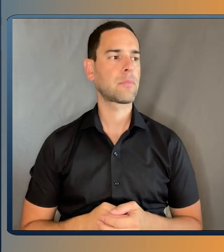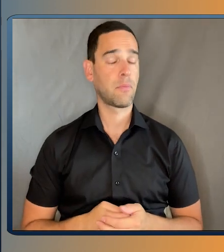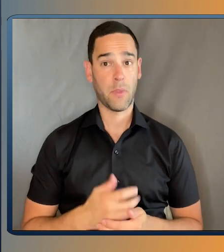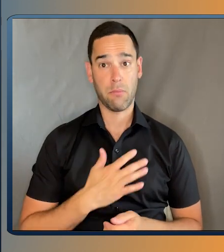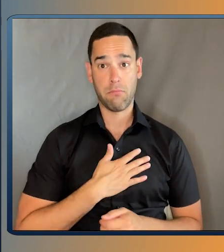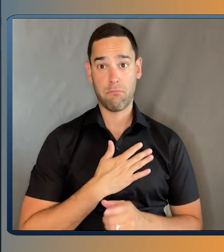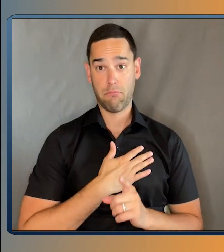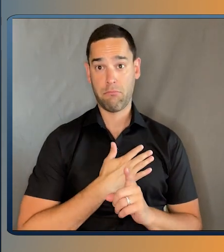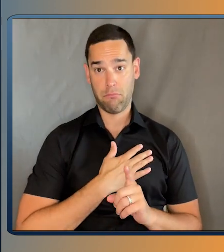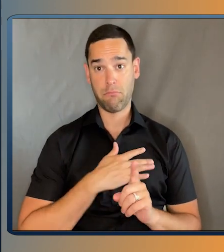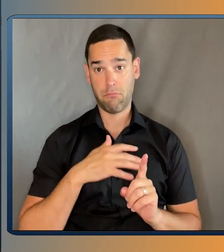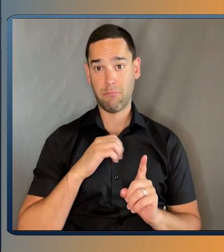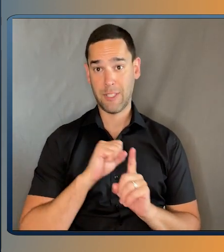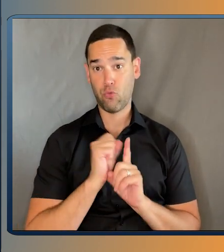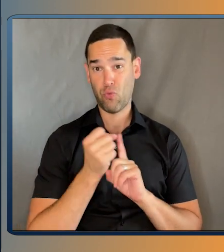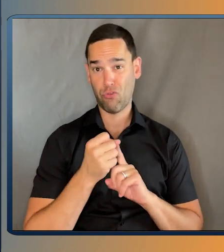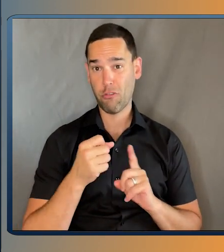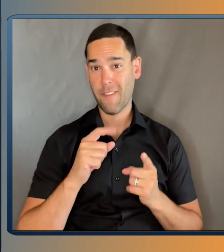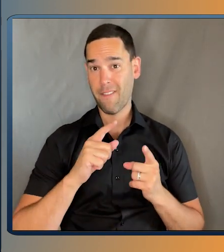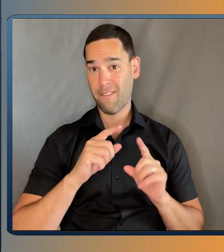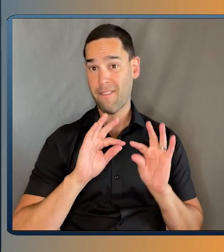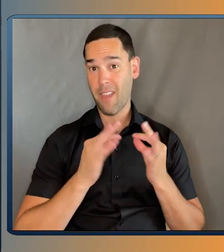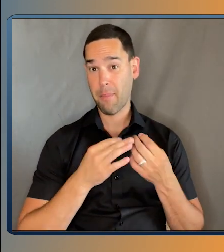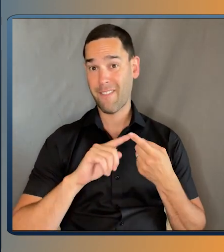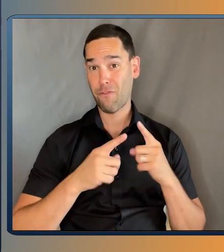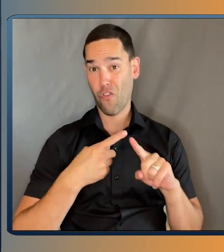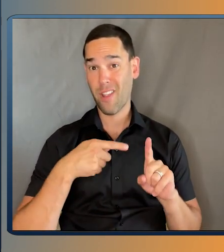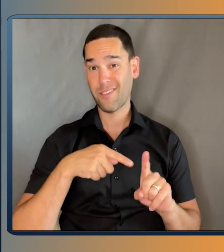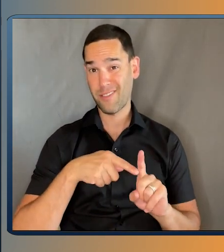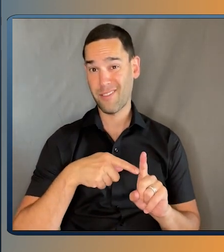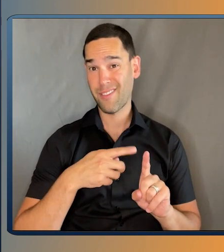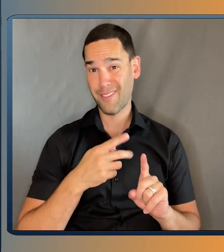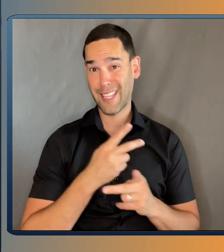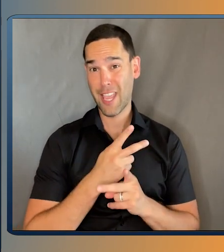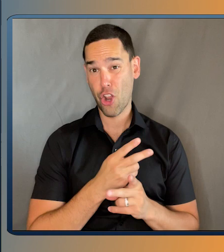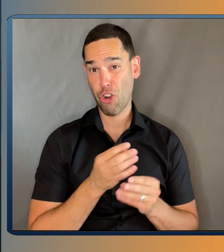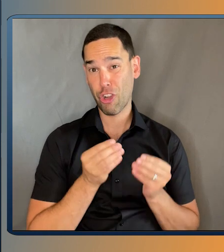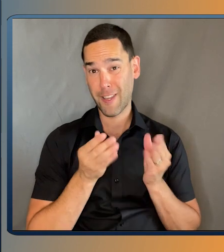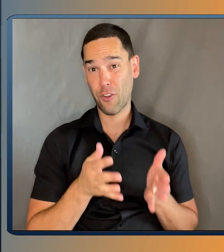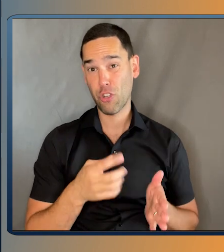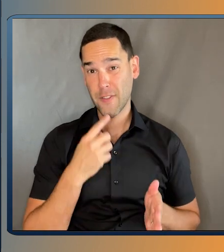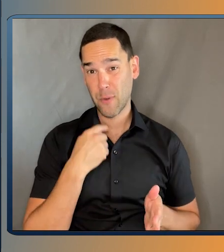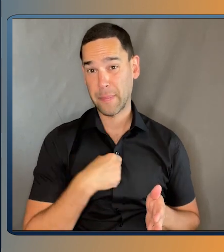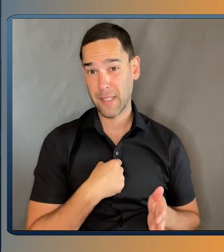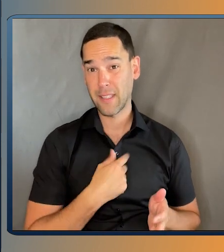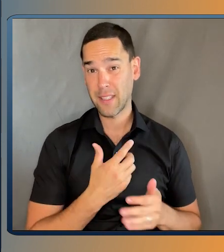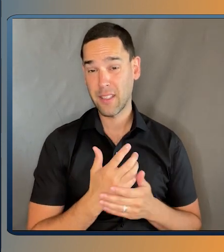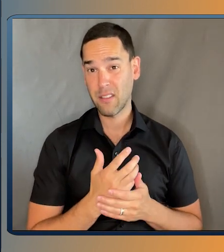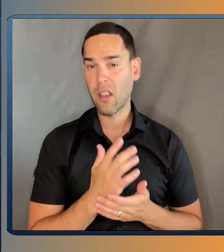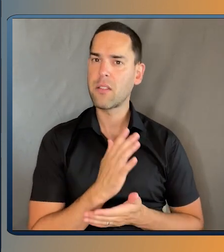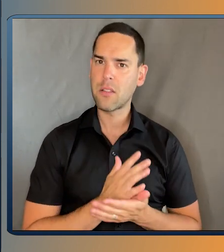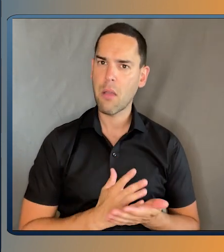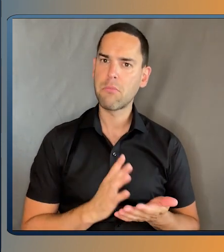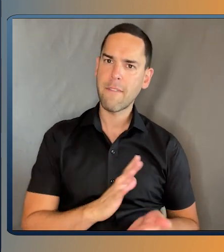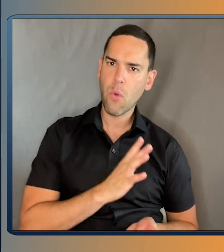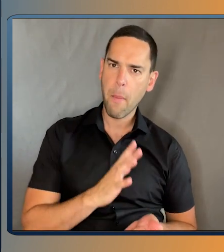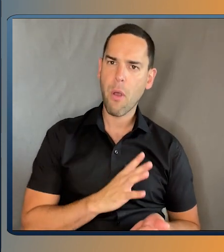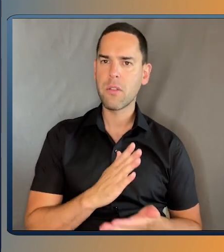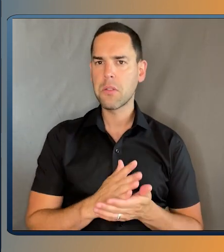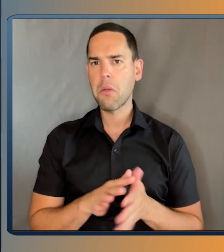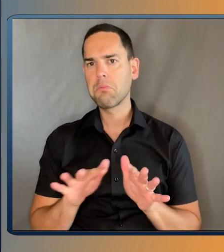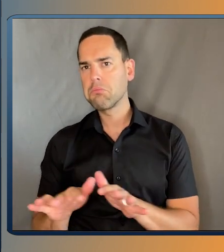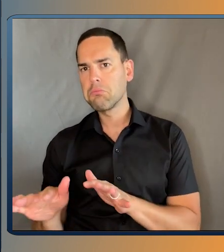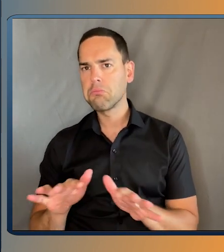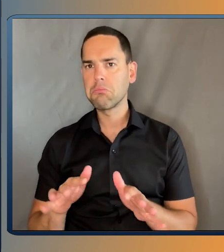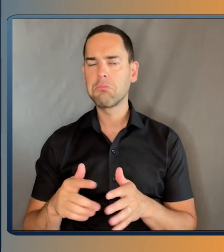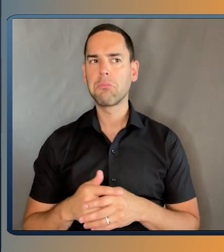and they have, particularly in my case, with family and friends, acting as caregivers